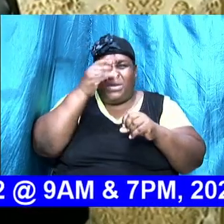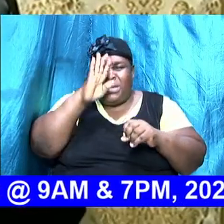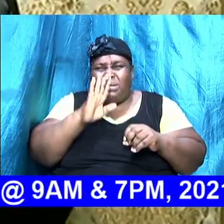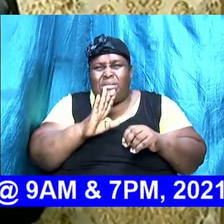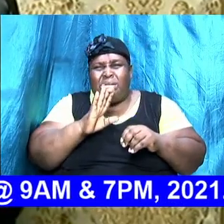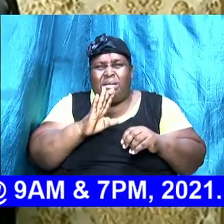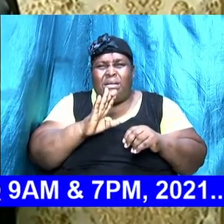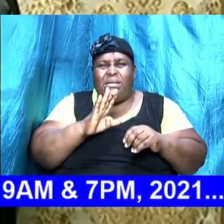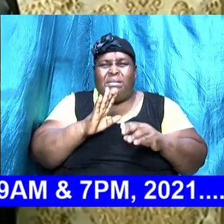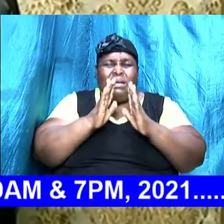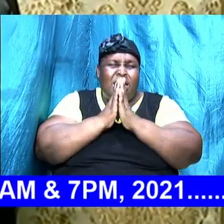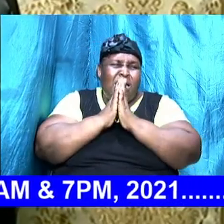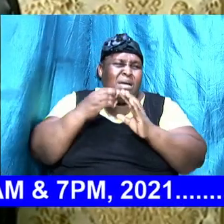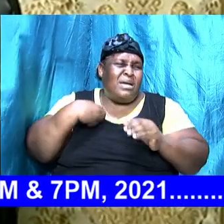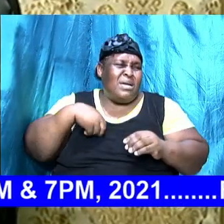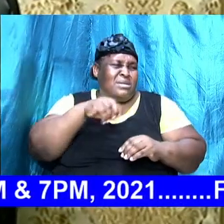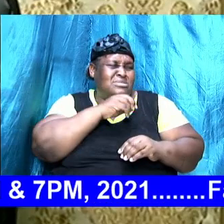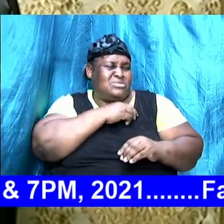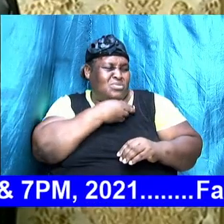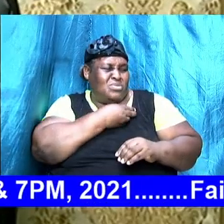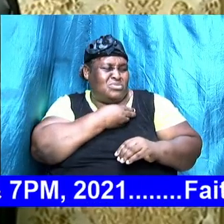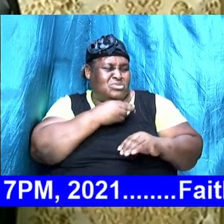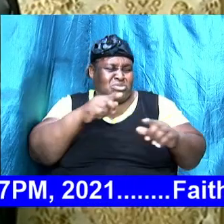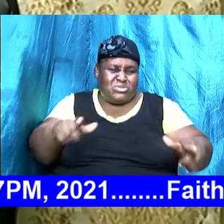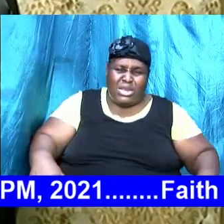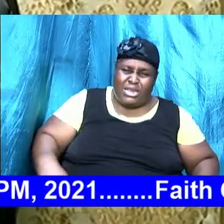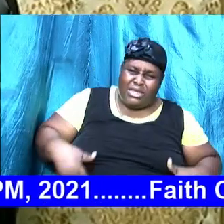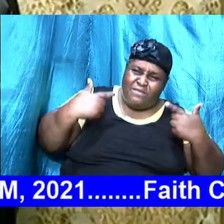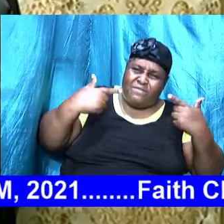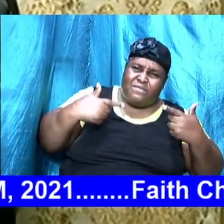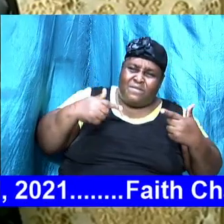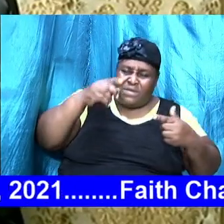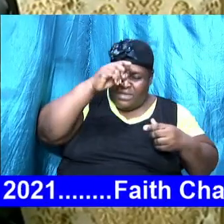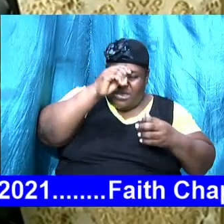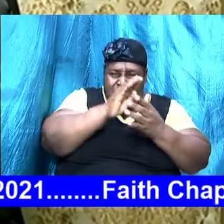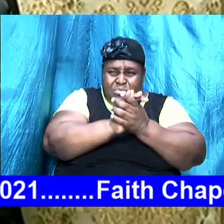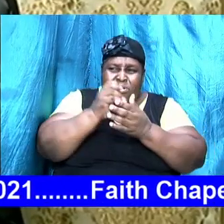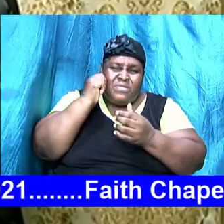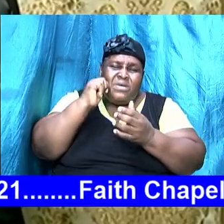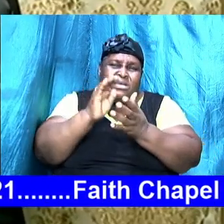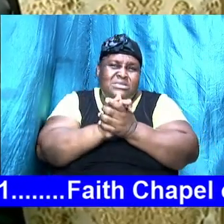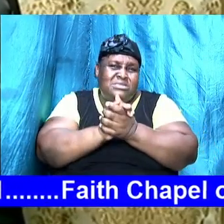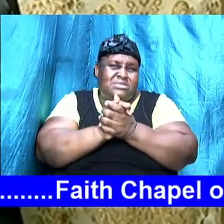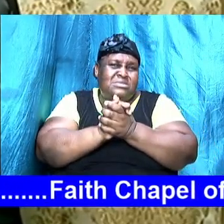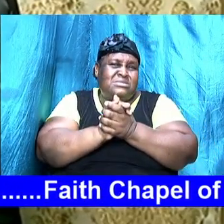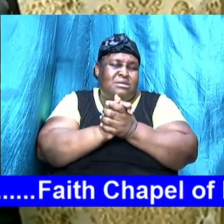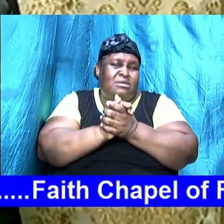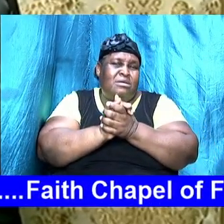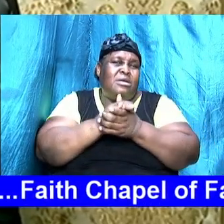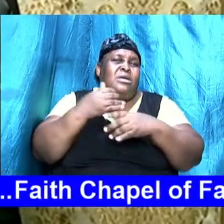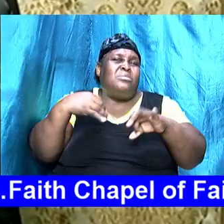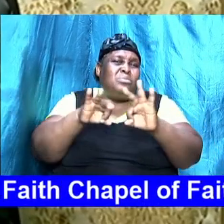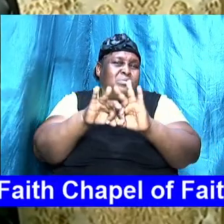along a certain path, brothers and sisters, it is important that we travel the